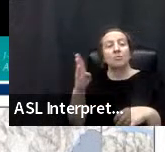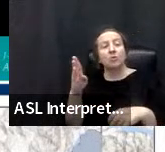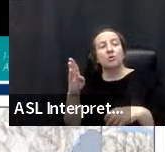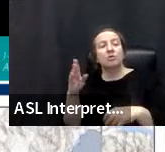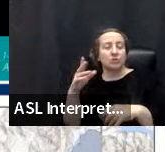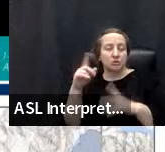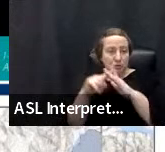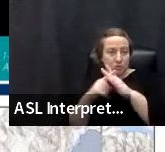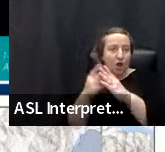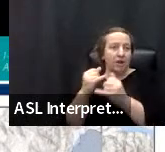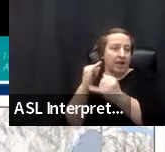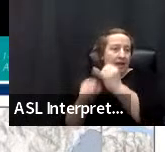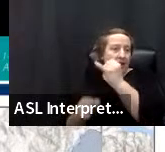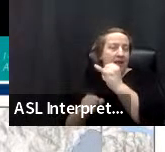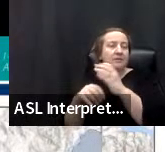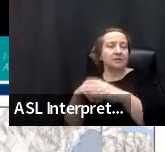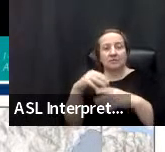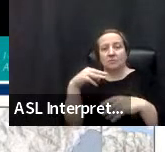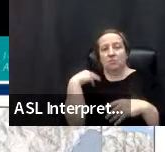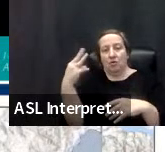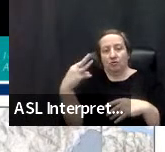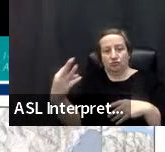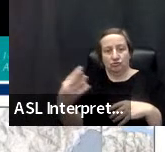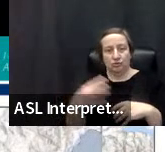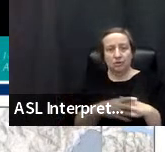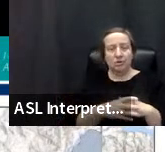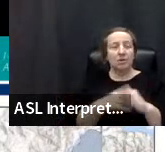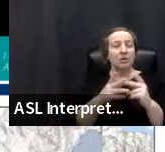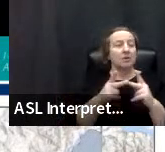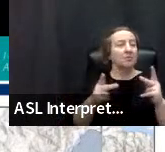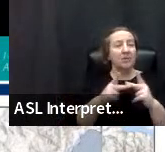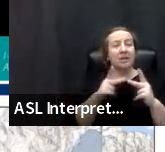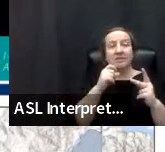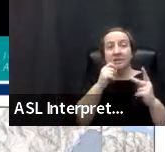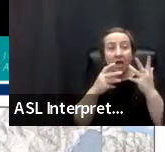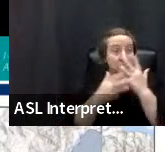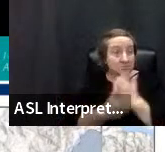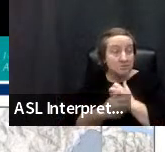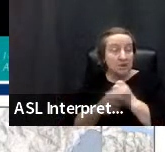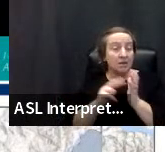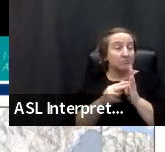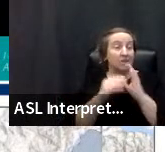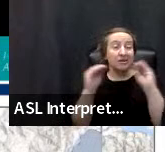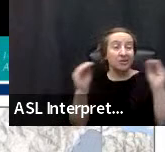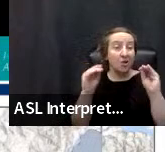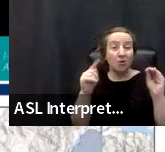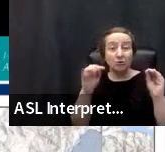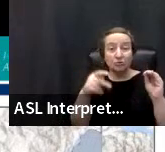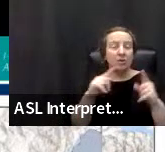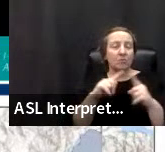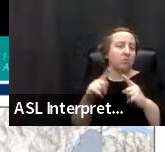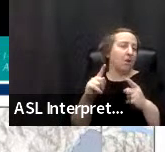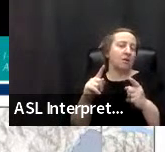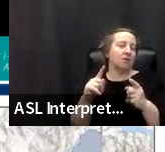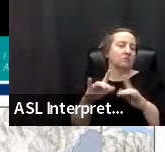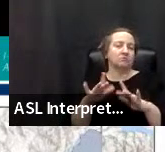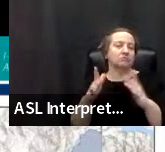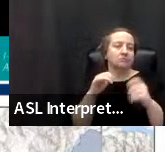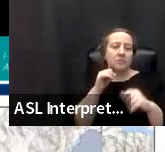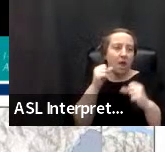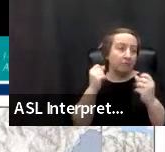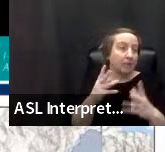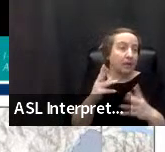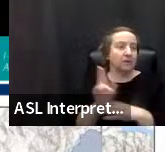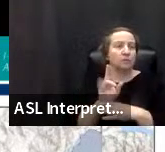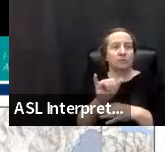ending locations in Washington. Areas that are not shaded does not mean the trips do not occur from that, but it's just lower in the scale of who's using